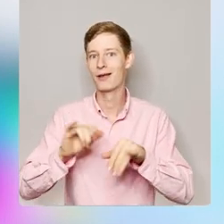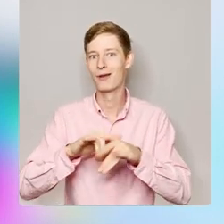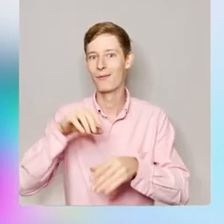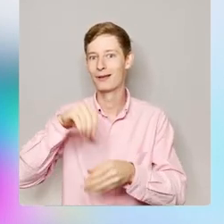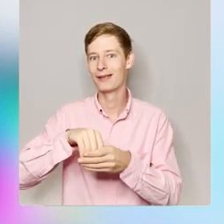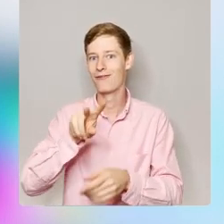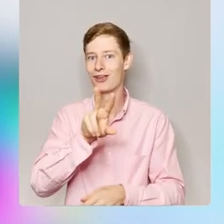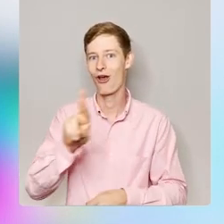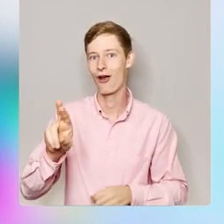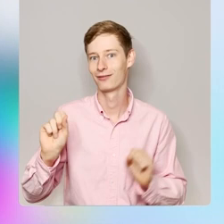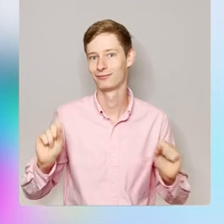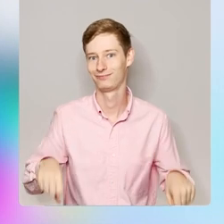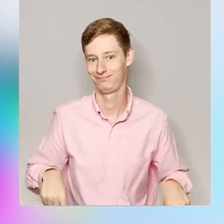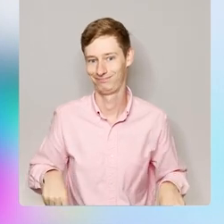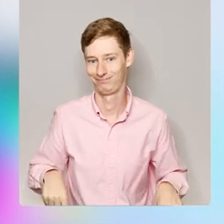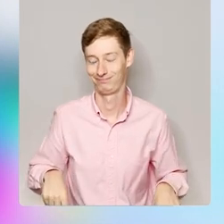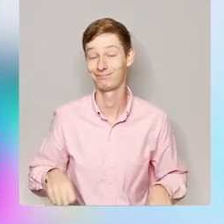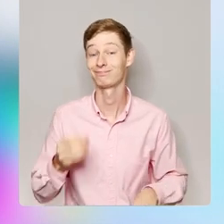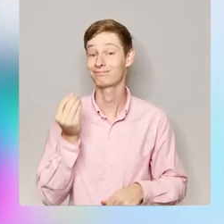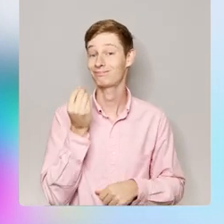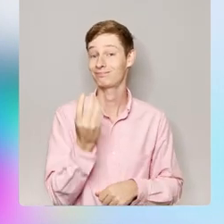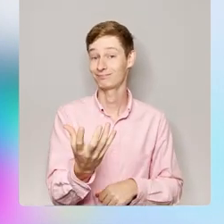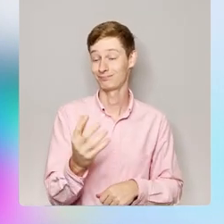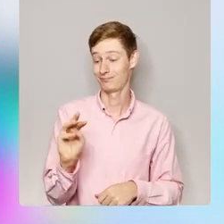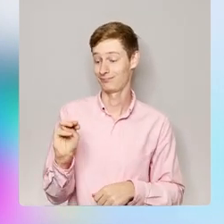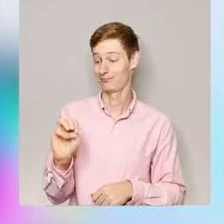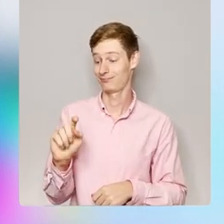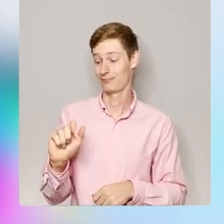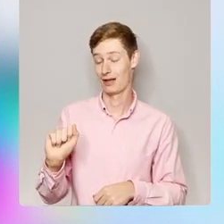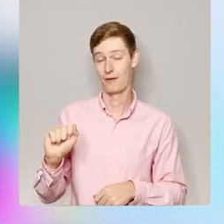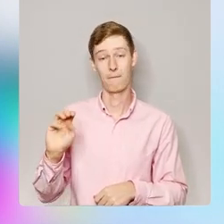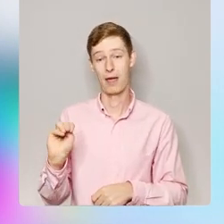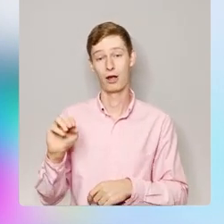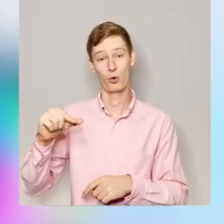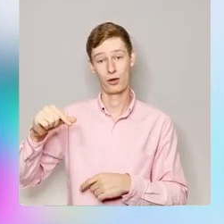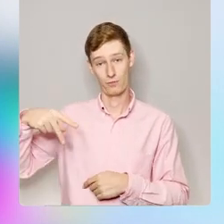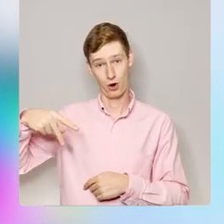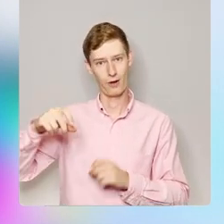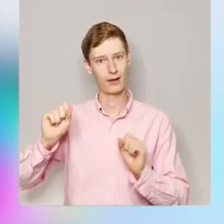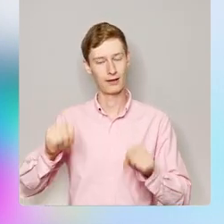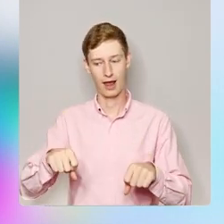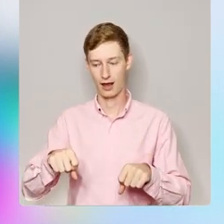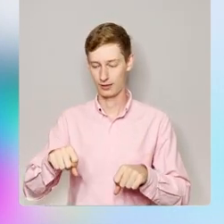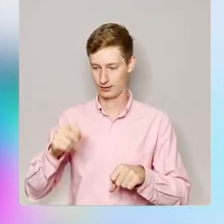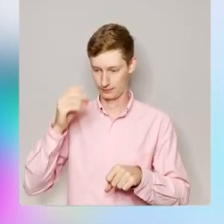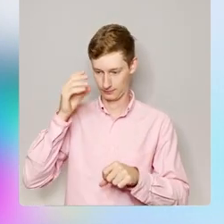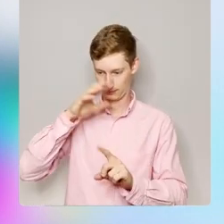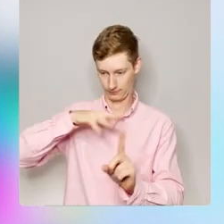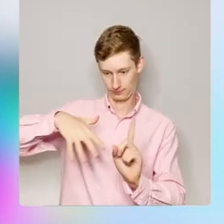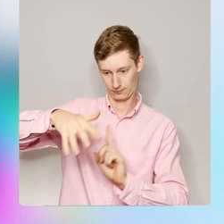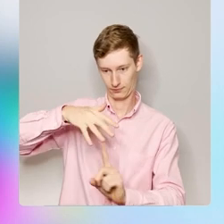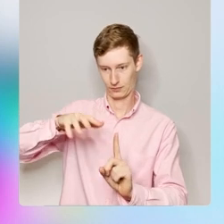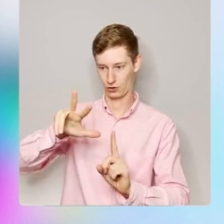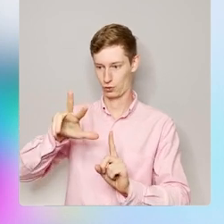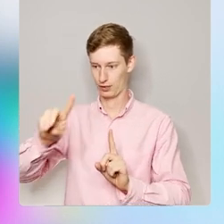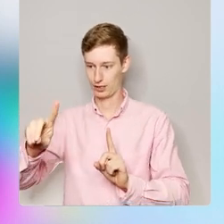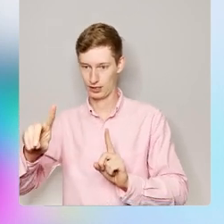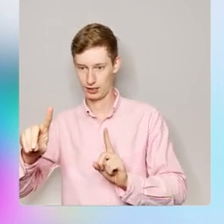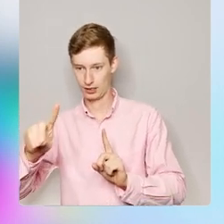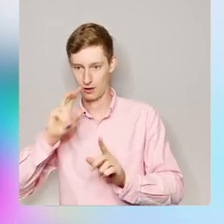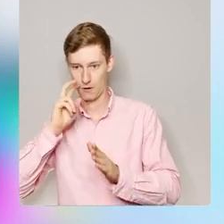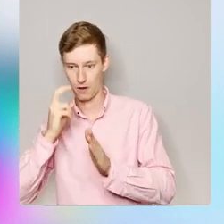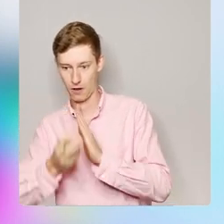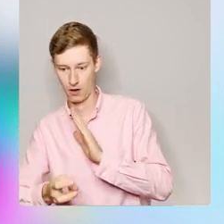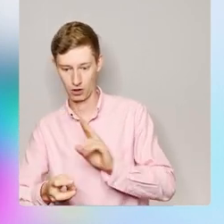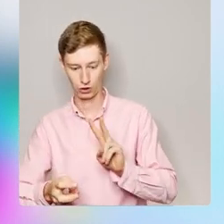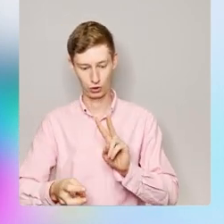VR. New for MetaQuest Pro, you'll be able to open up 2D apps in an overlay